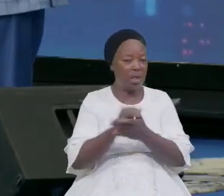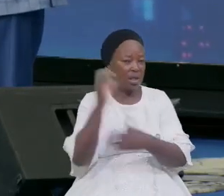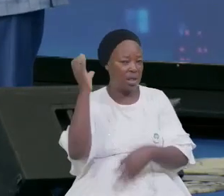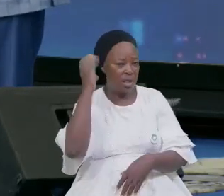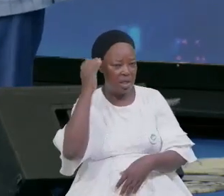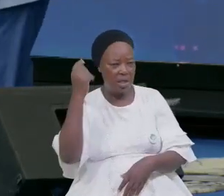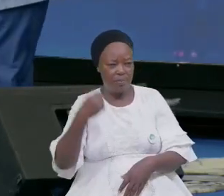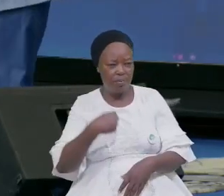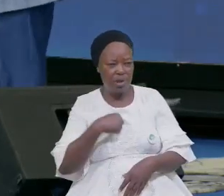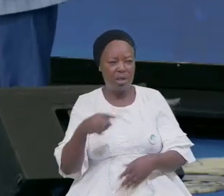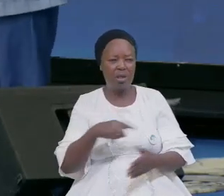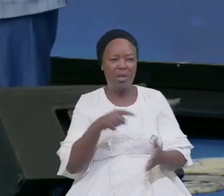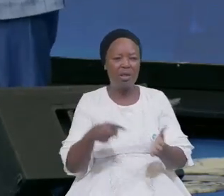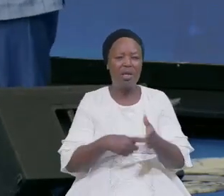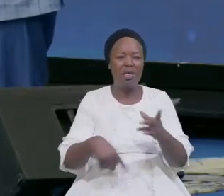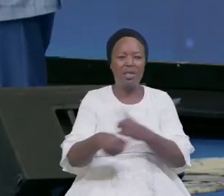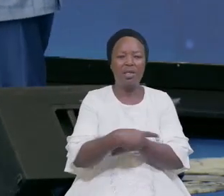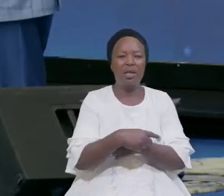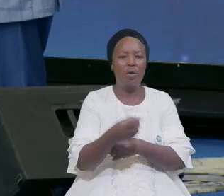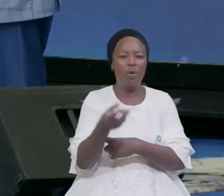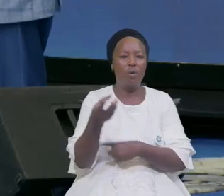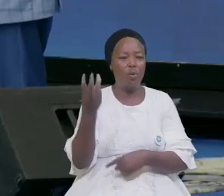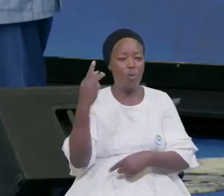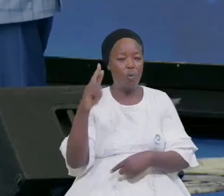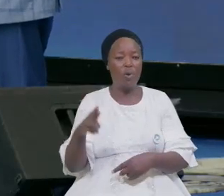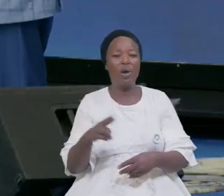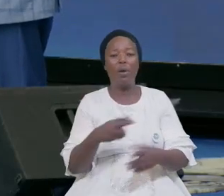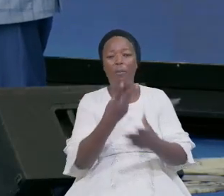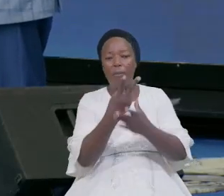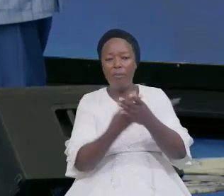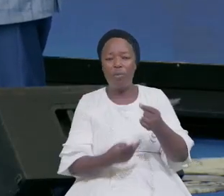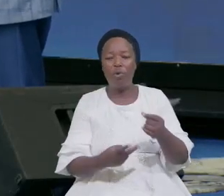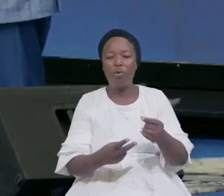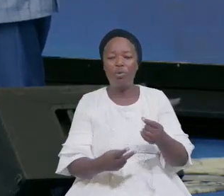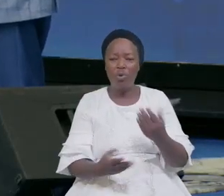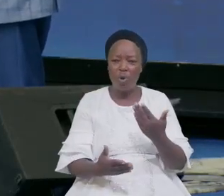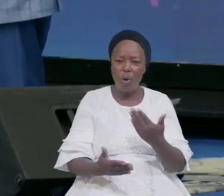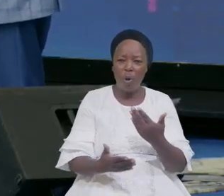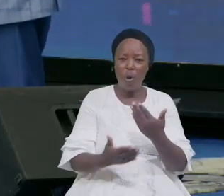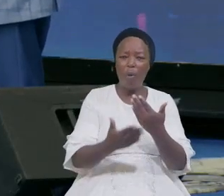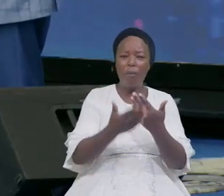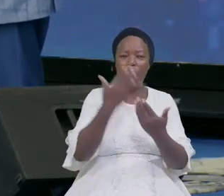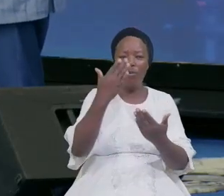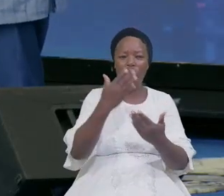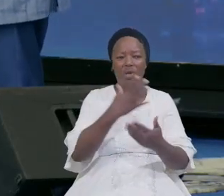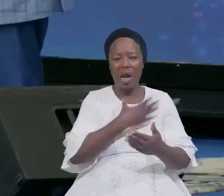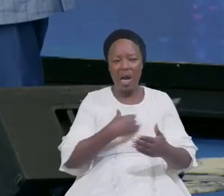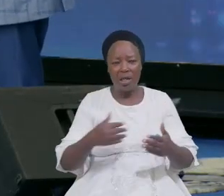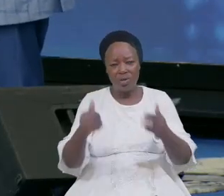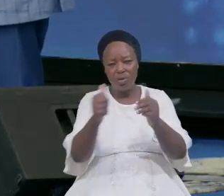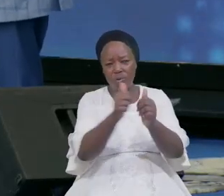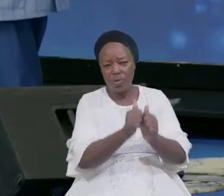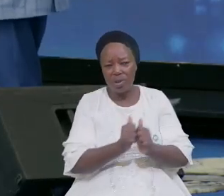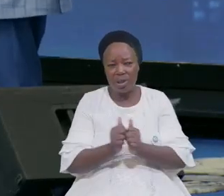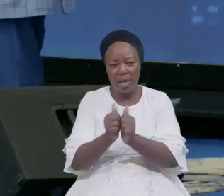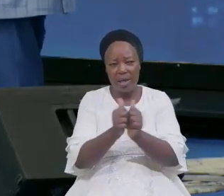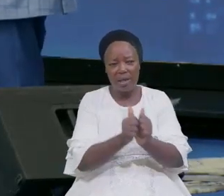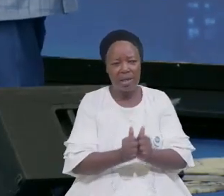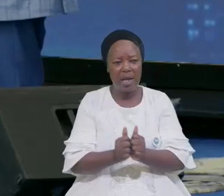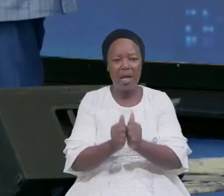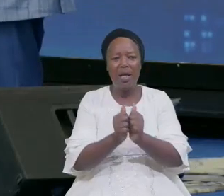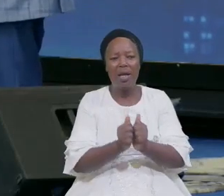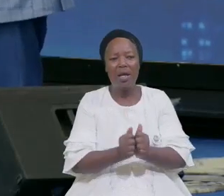this day were both almost and altogether